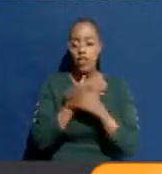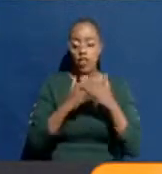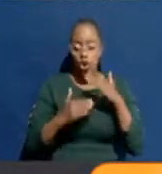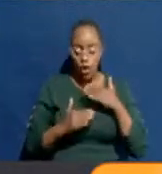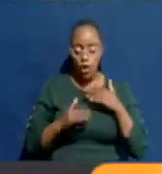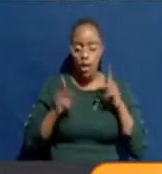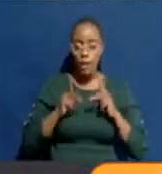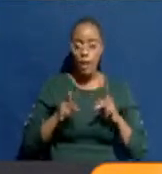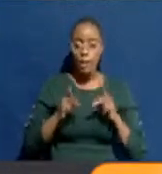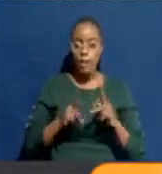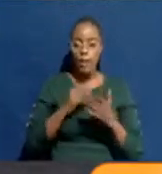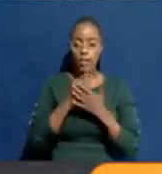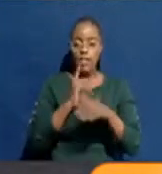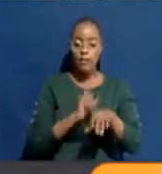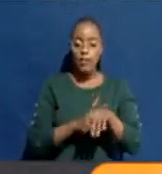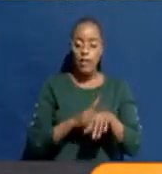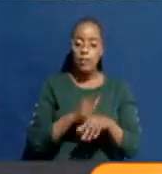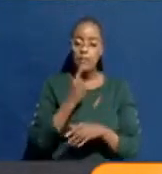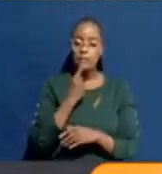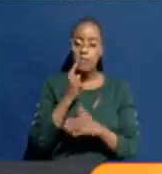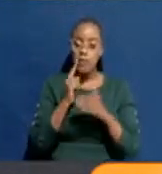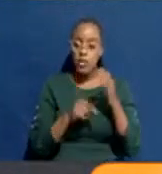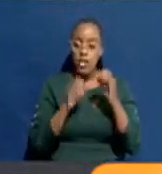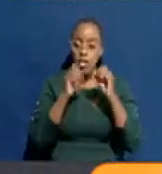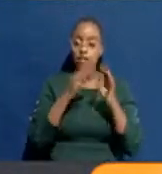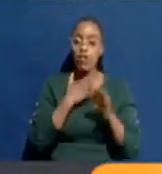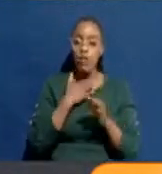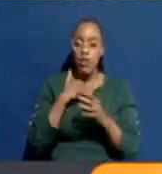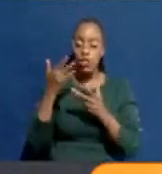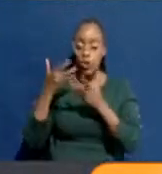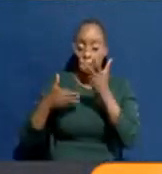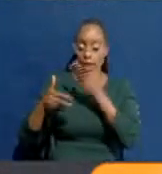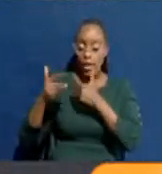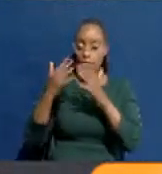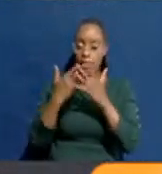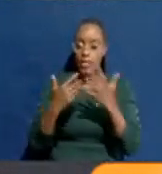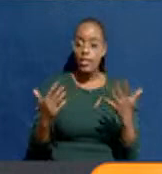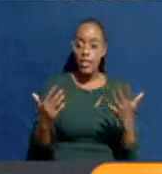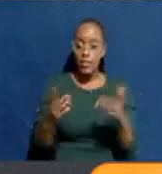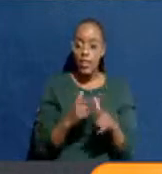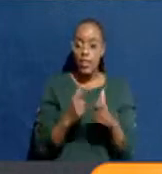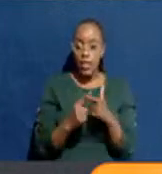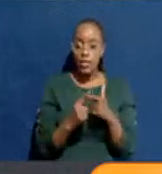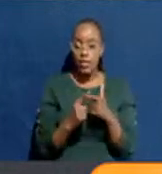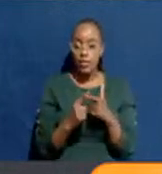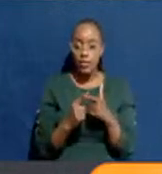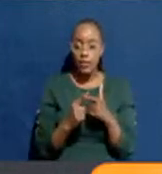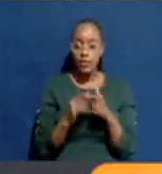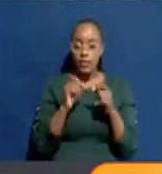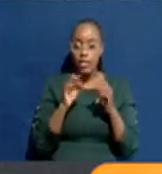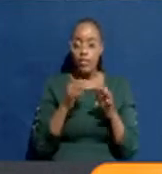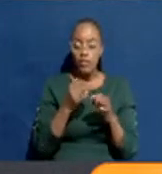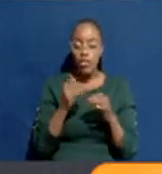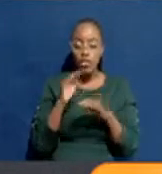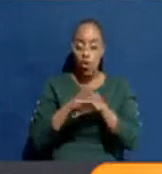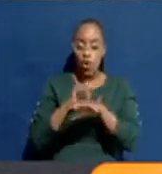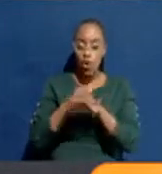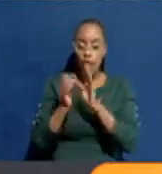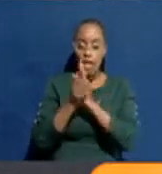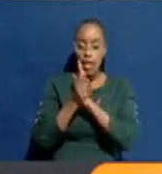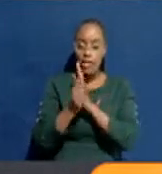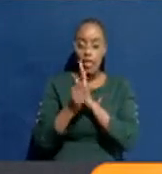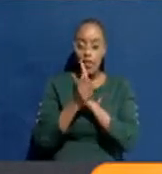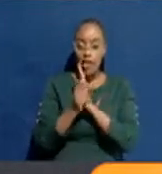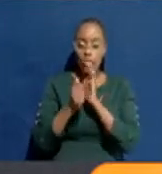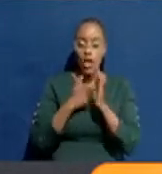people, sometimes it is said, if you want to mix up things, then if you call experts, you'll get